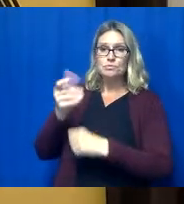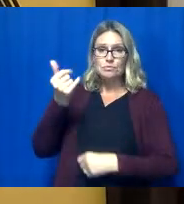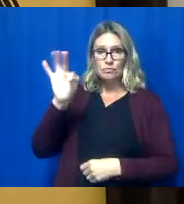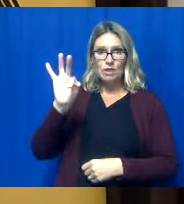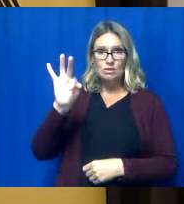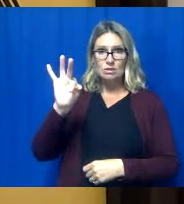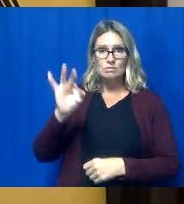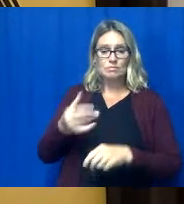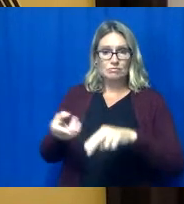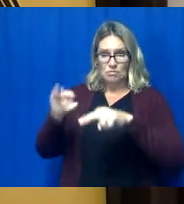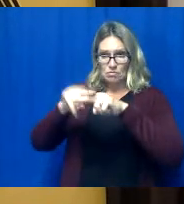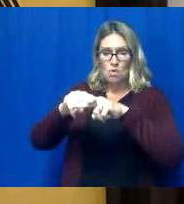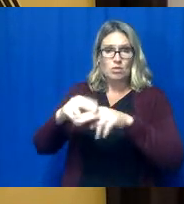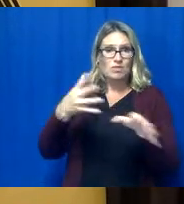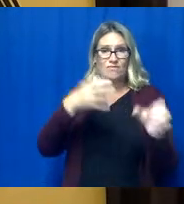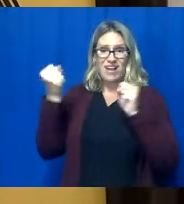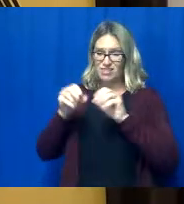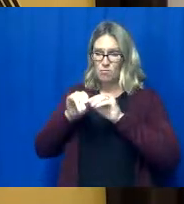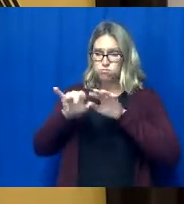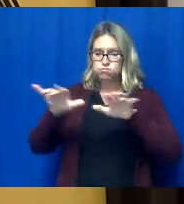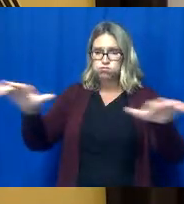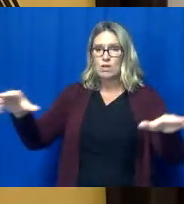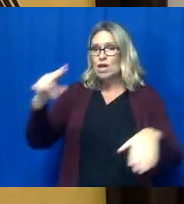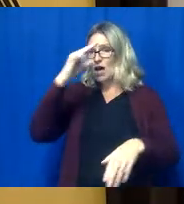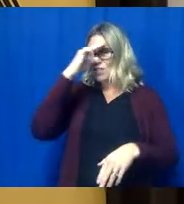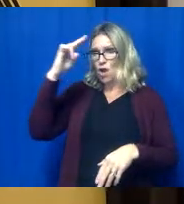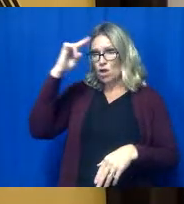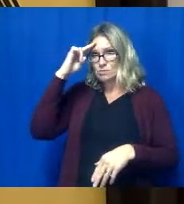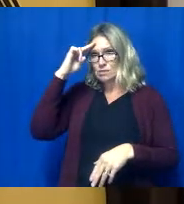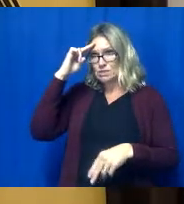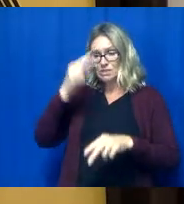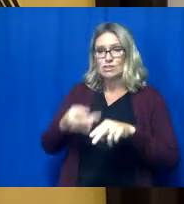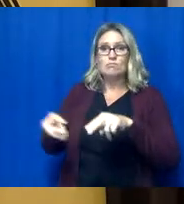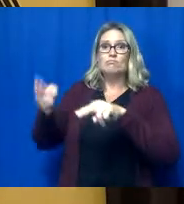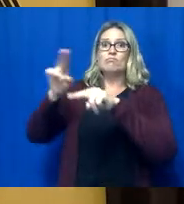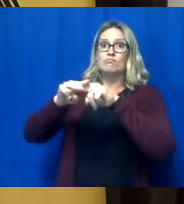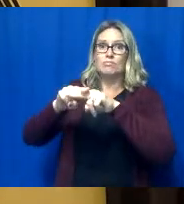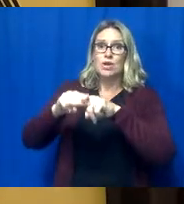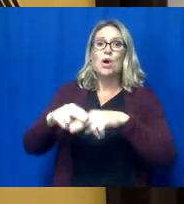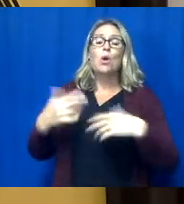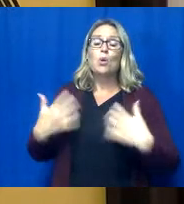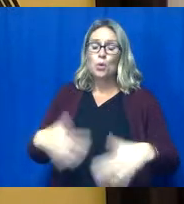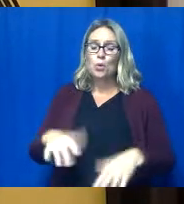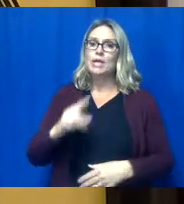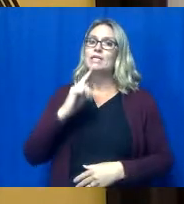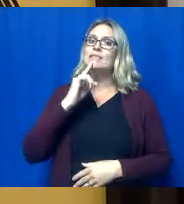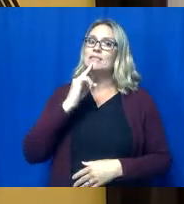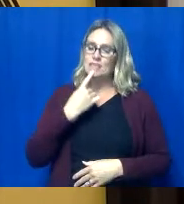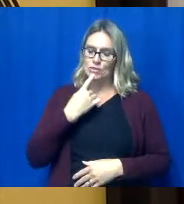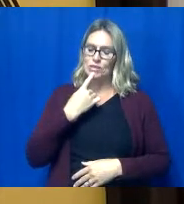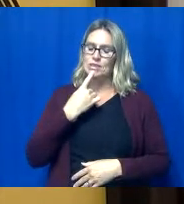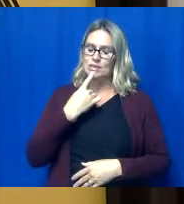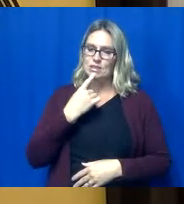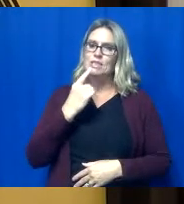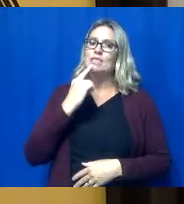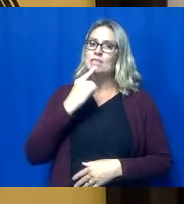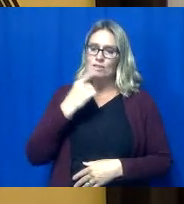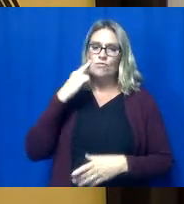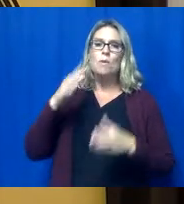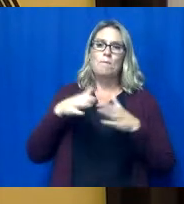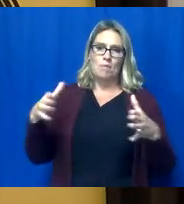and especially of hospitalizations due to COVID-19, is a serious and imminent risk to public health in New